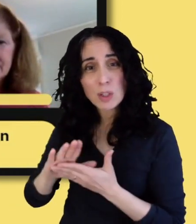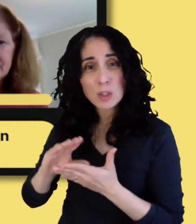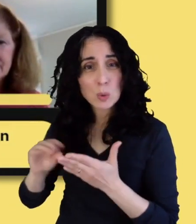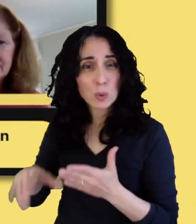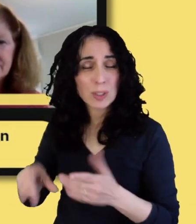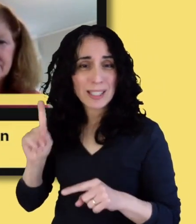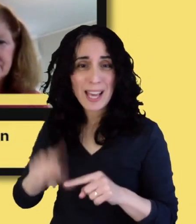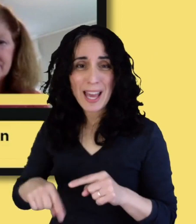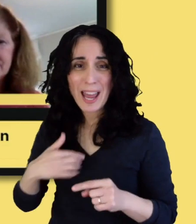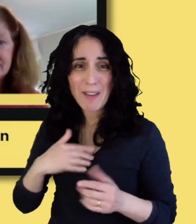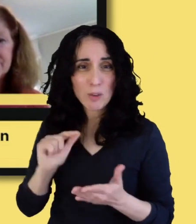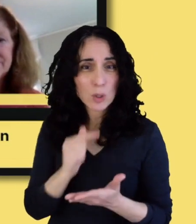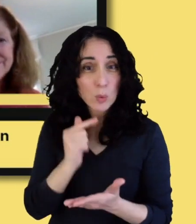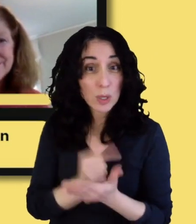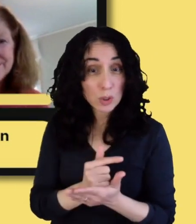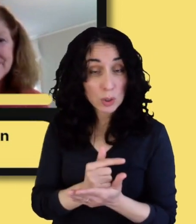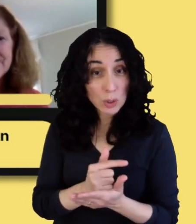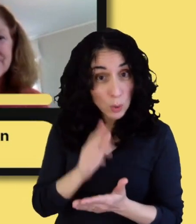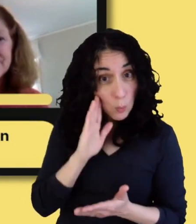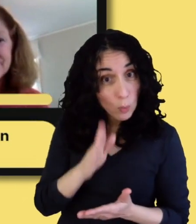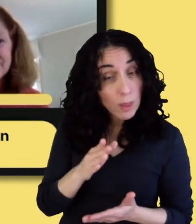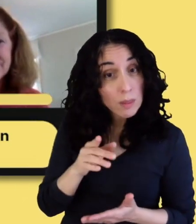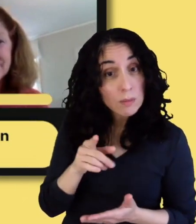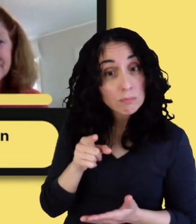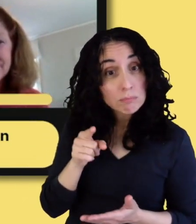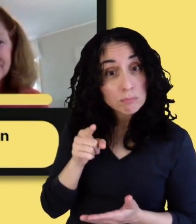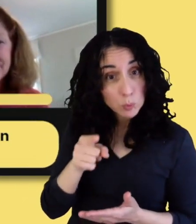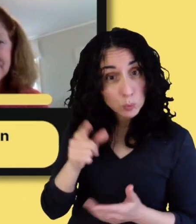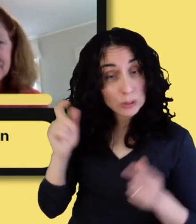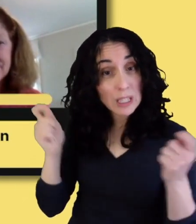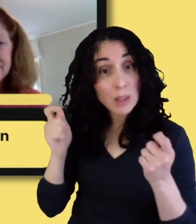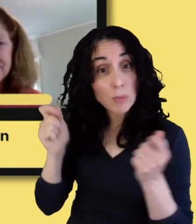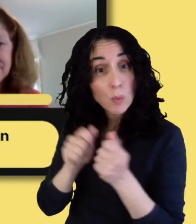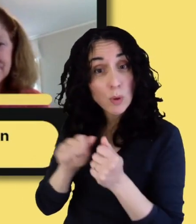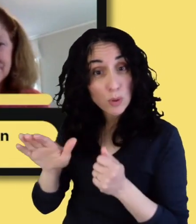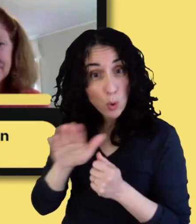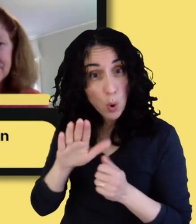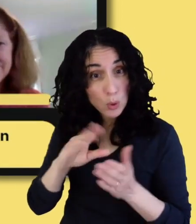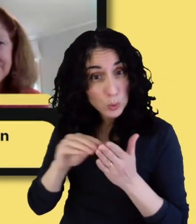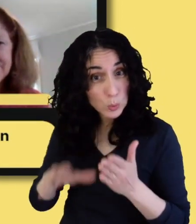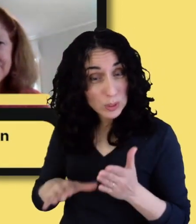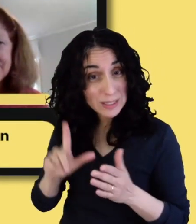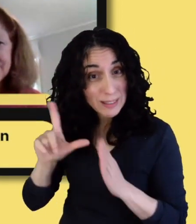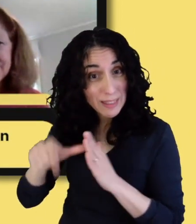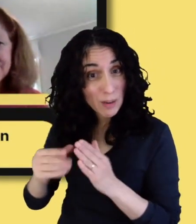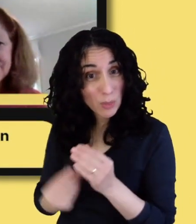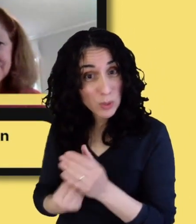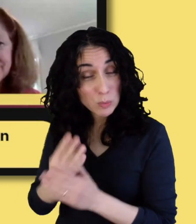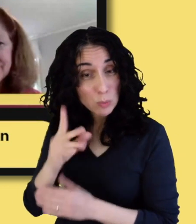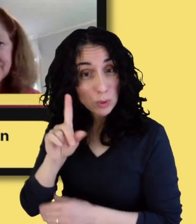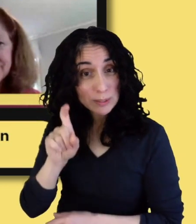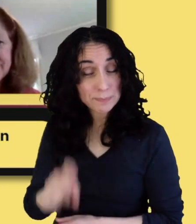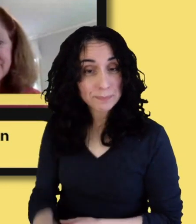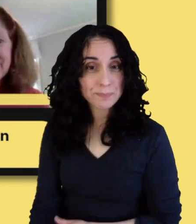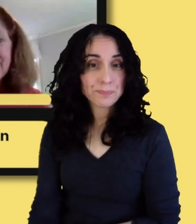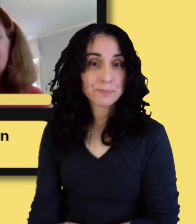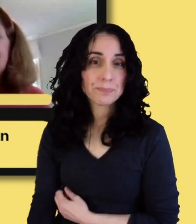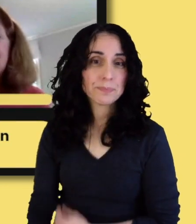formal in-person graduations. Will you celebrate with your own students later this spring?